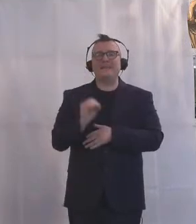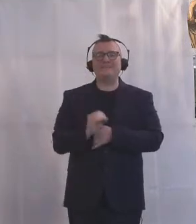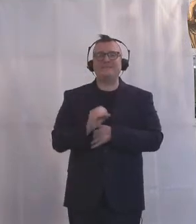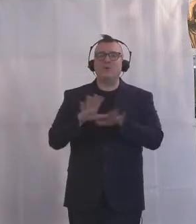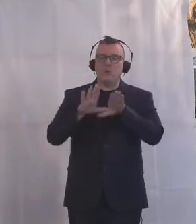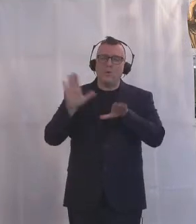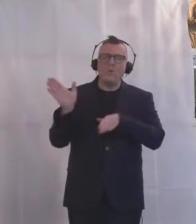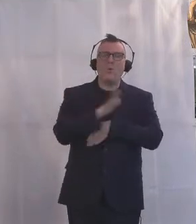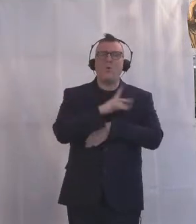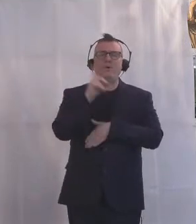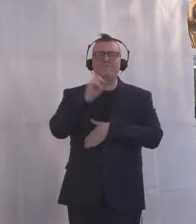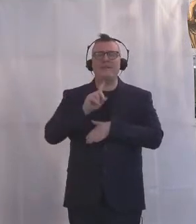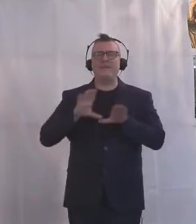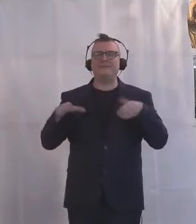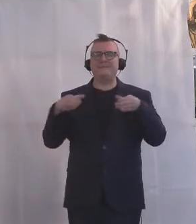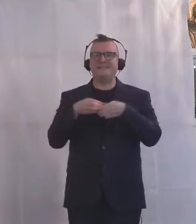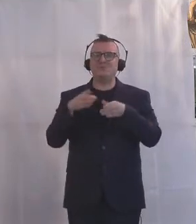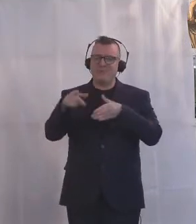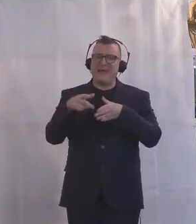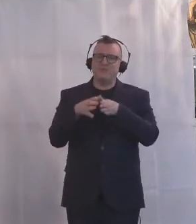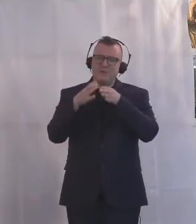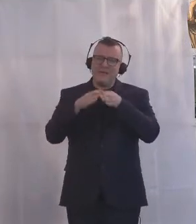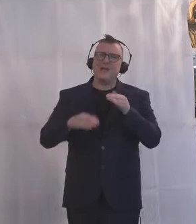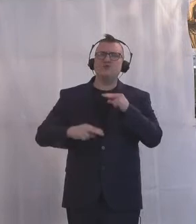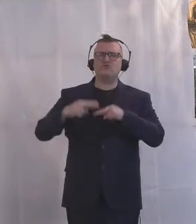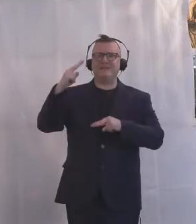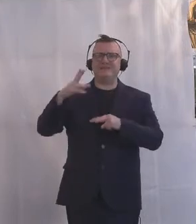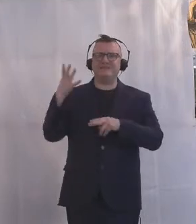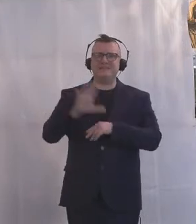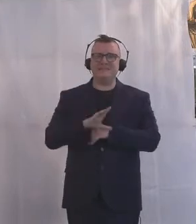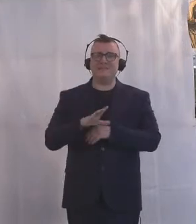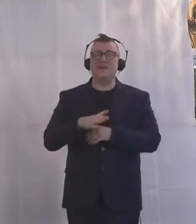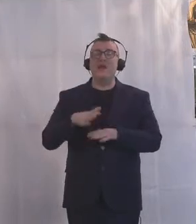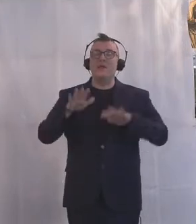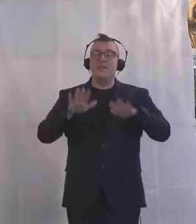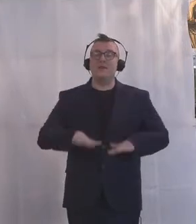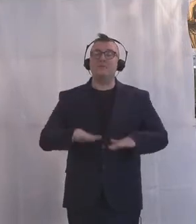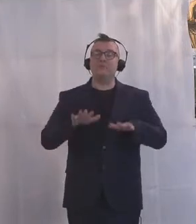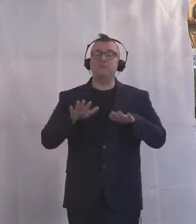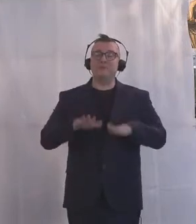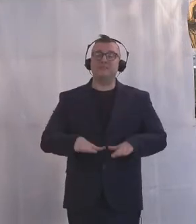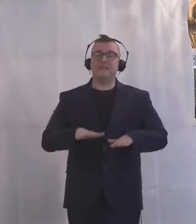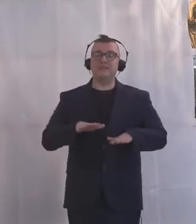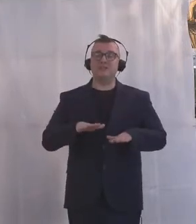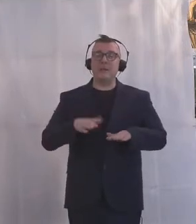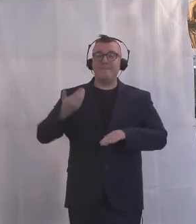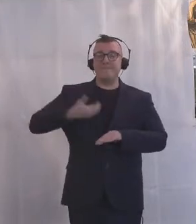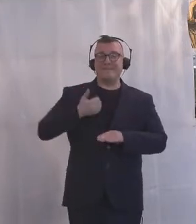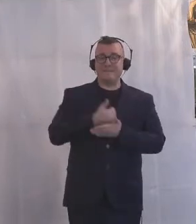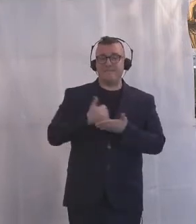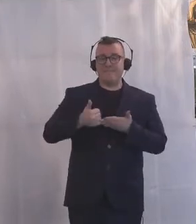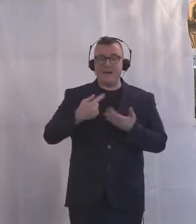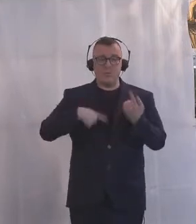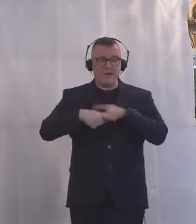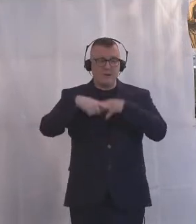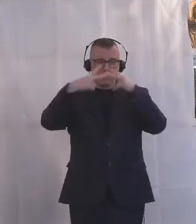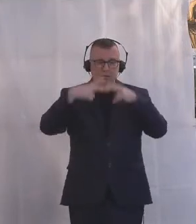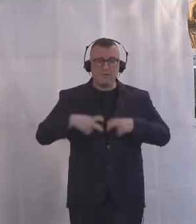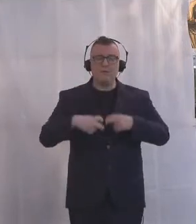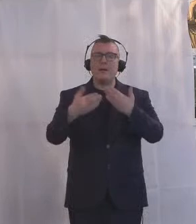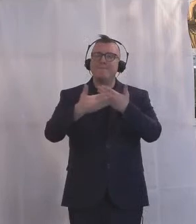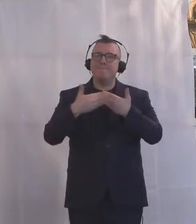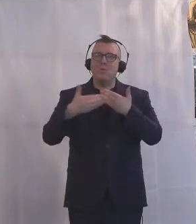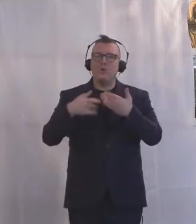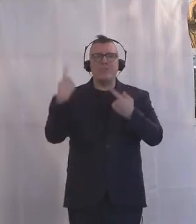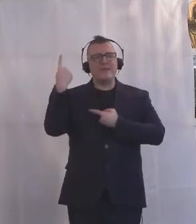that increase. But the British Business Bank, we're currently working on some further research into looking at those